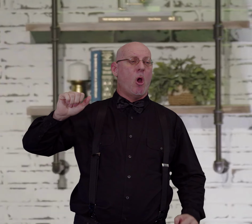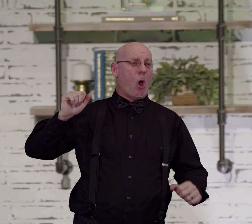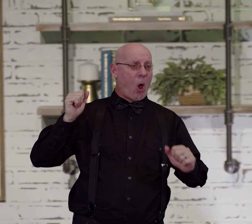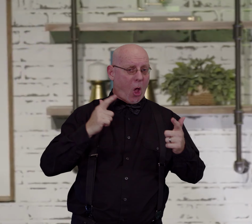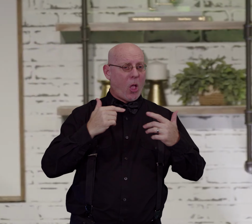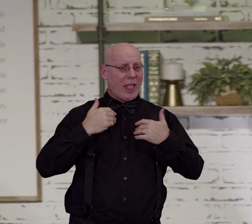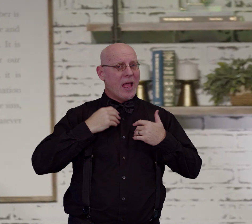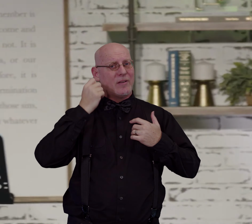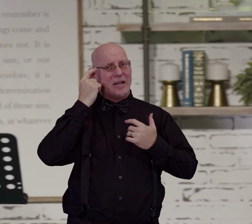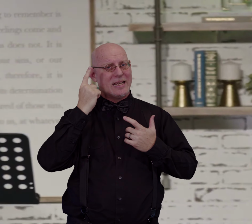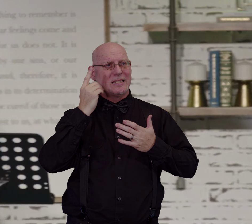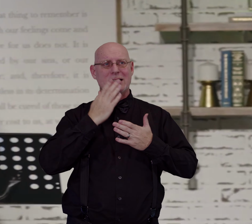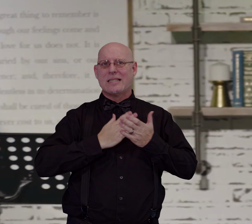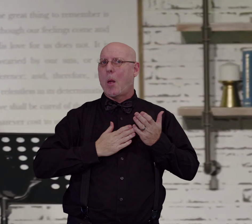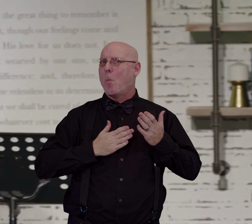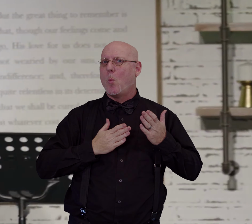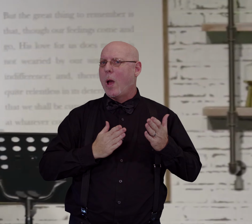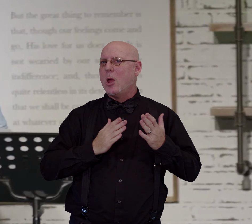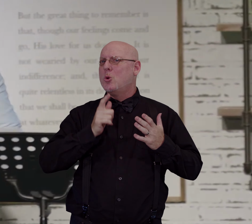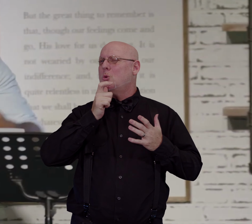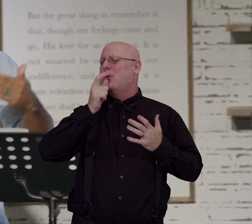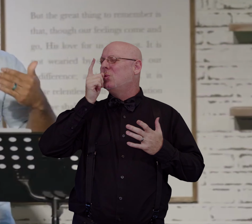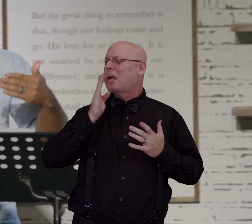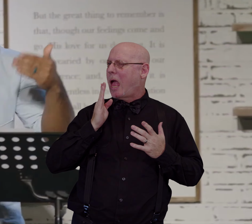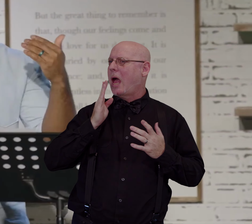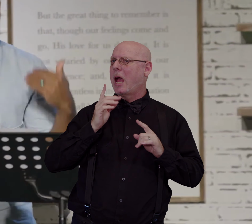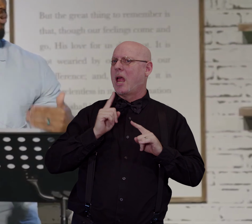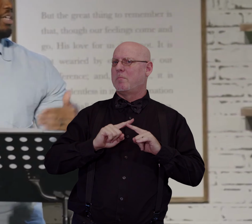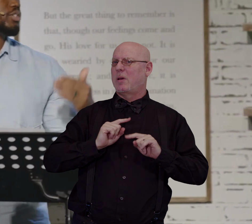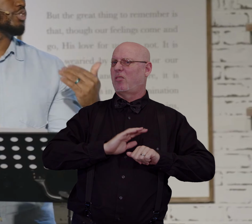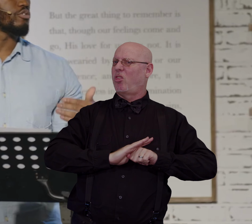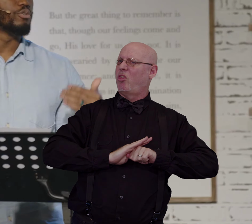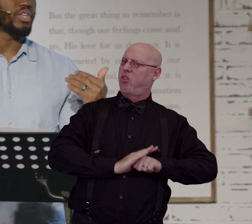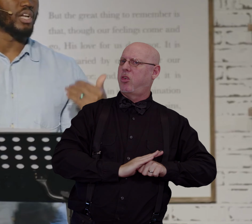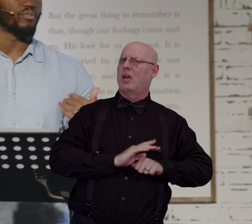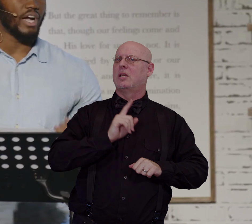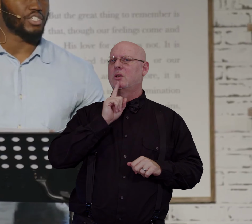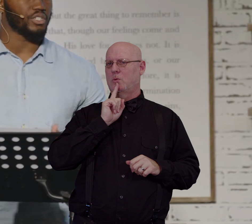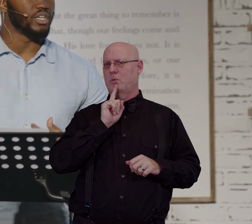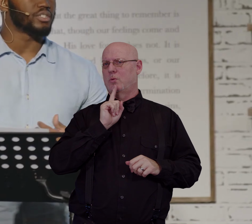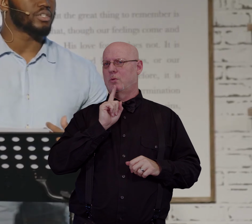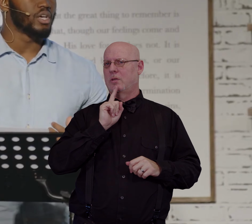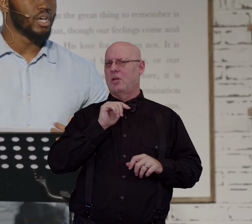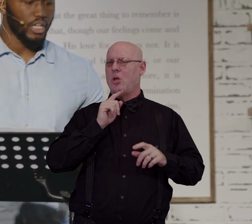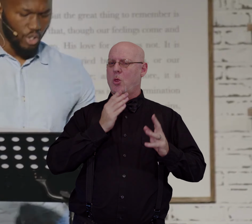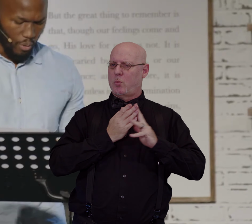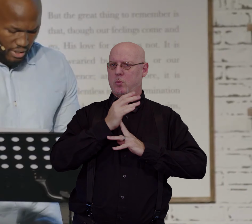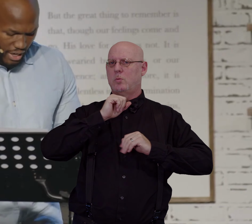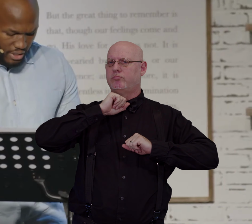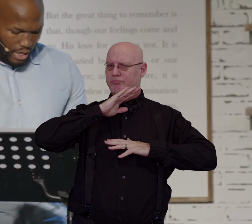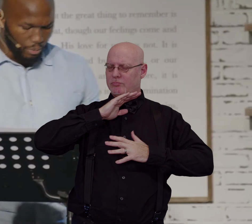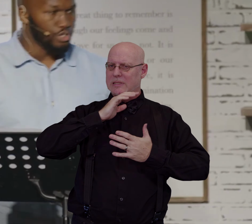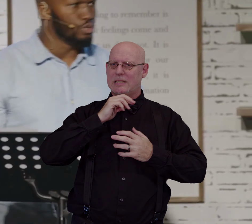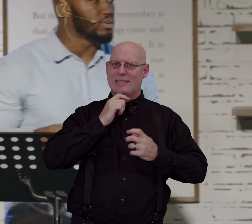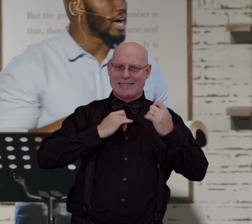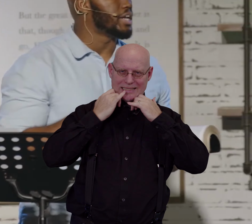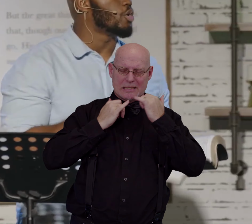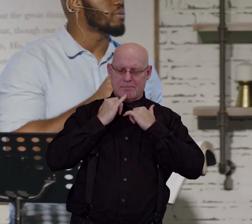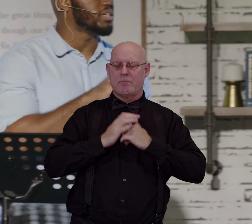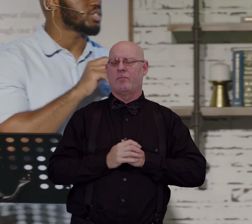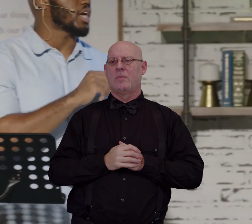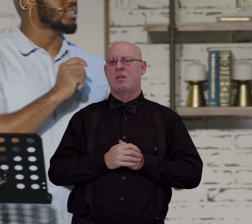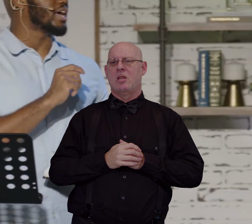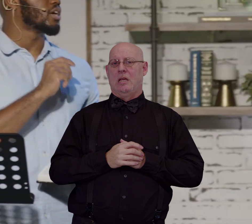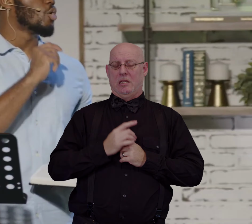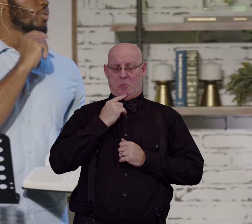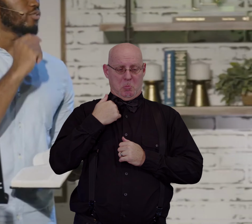all have an understanding in some sense of who God is, but they suppress the truth in unrighteousness. And so when it says that we do not know